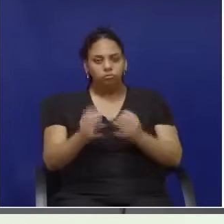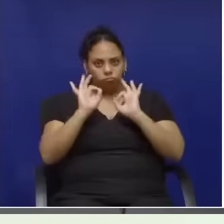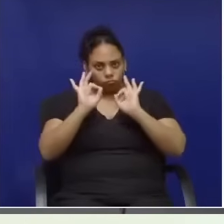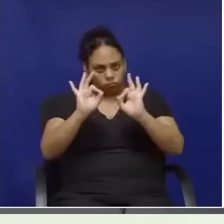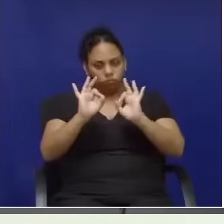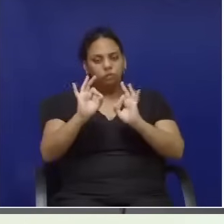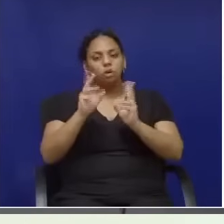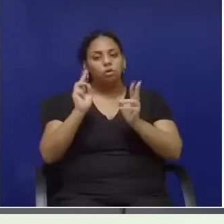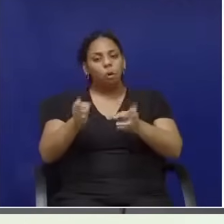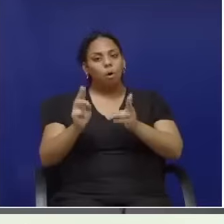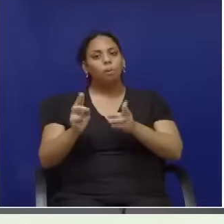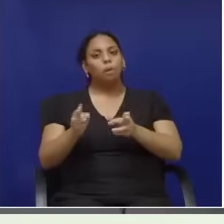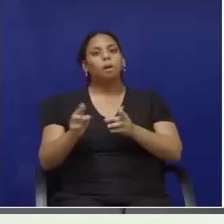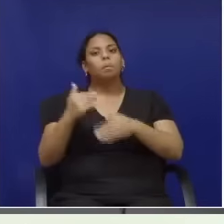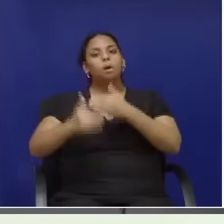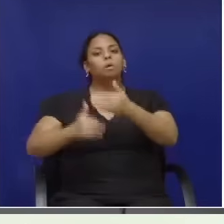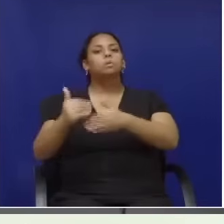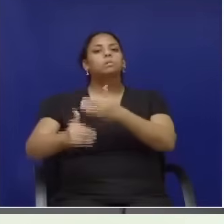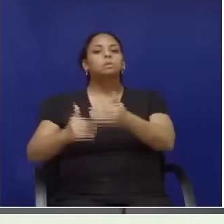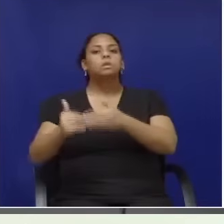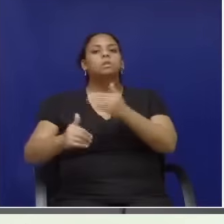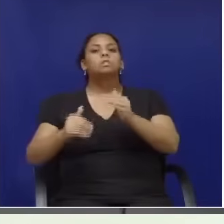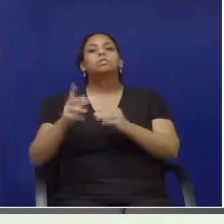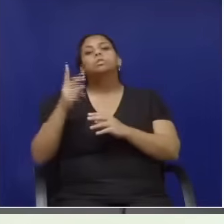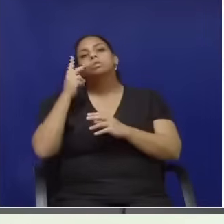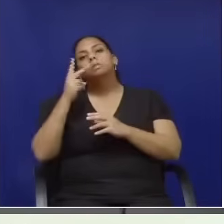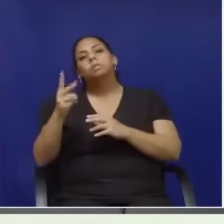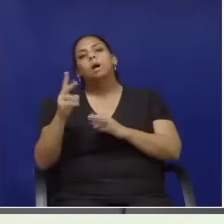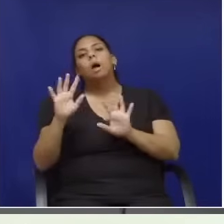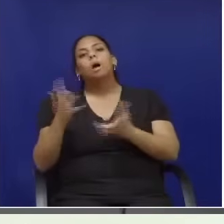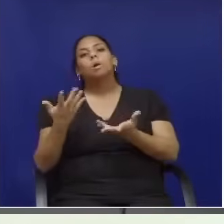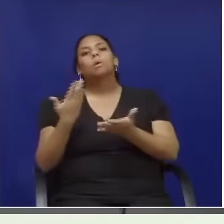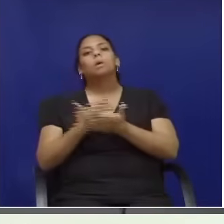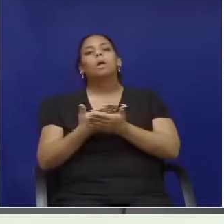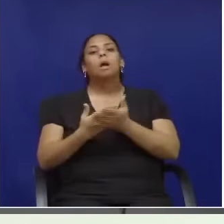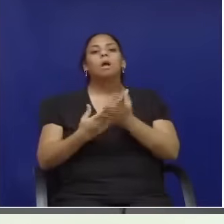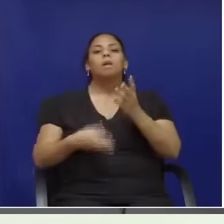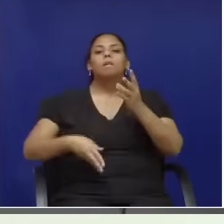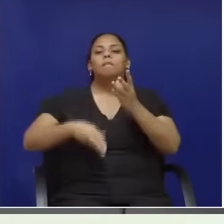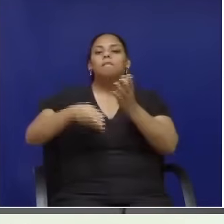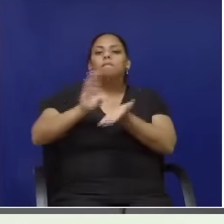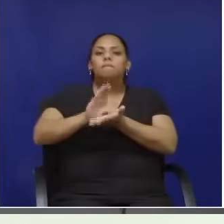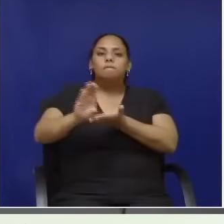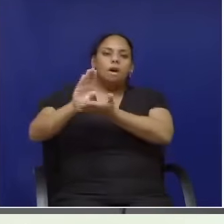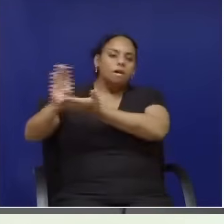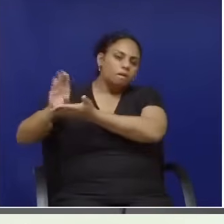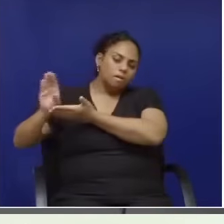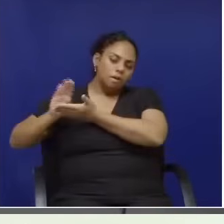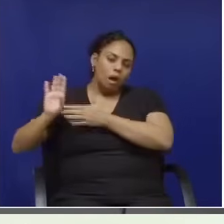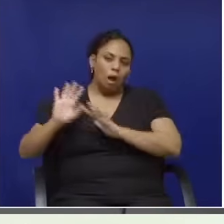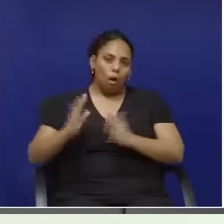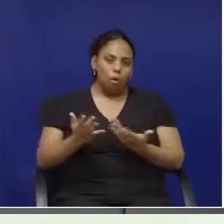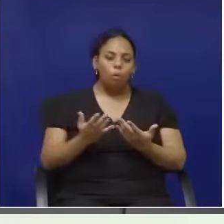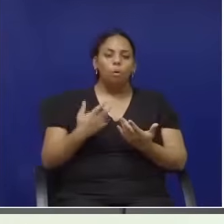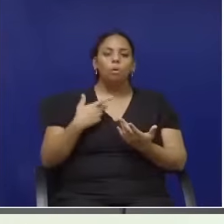normal MTF process to motivate for additional funding going forward to prevent any adverse impact on